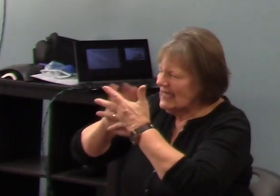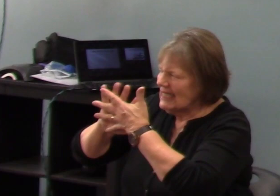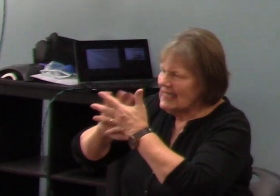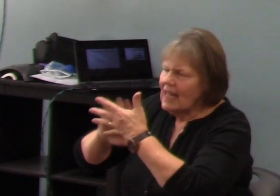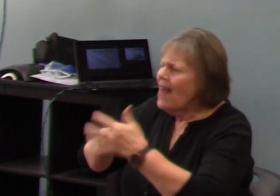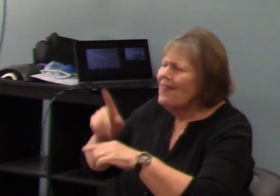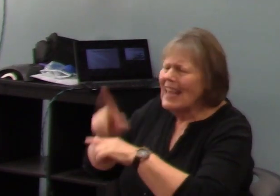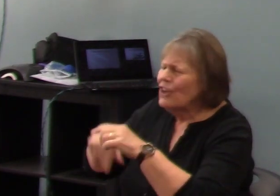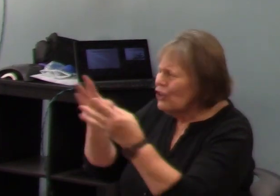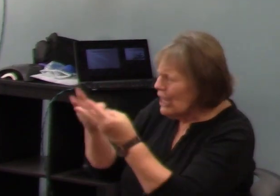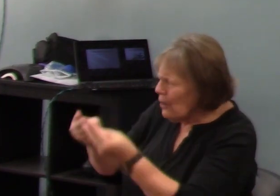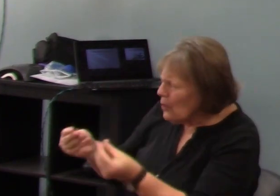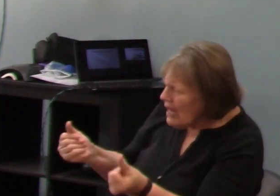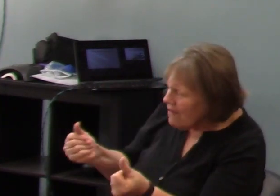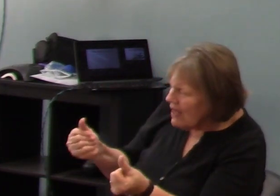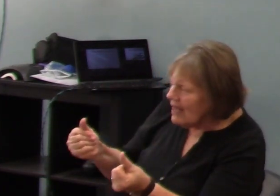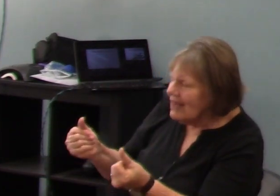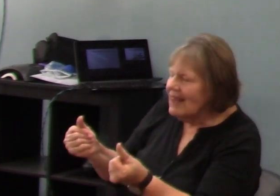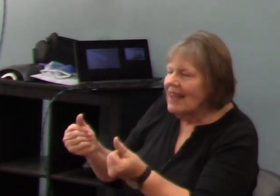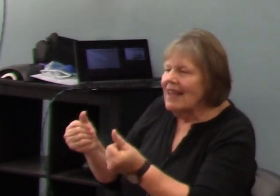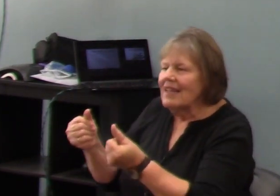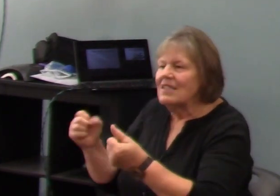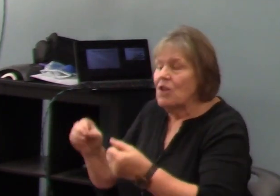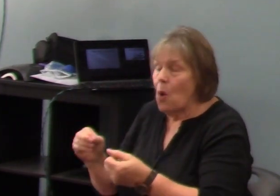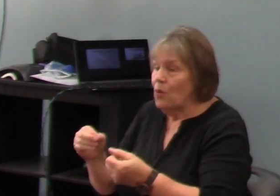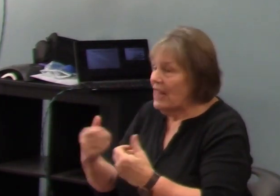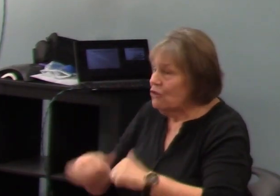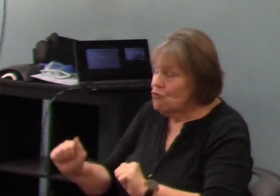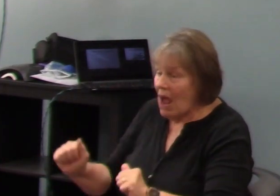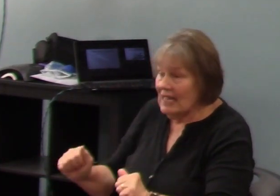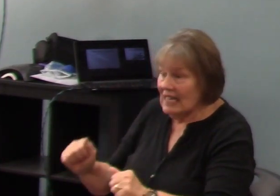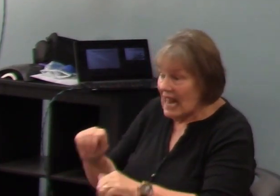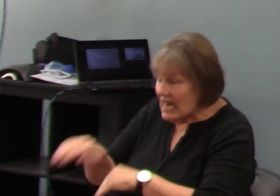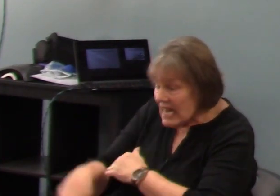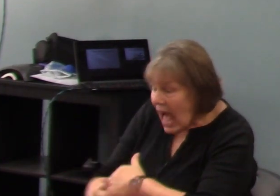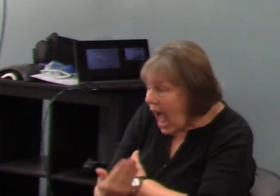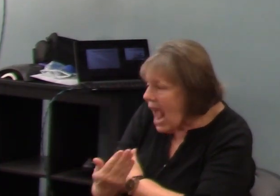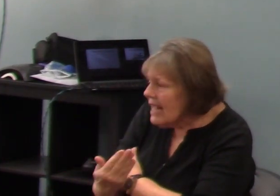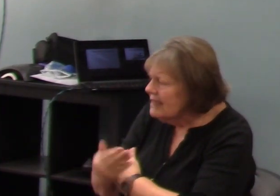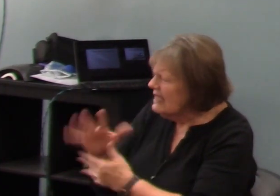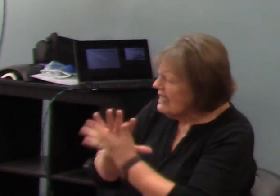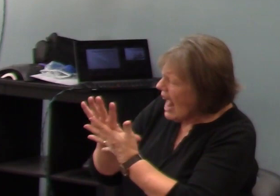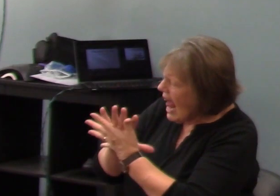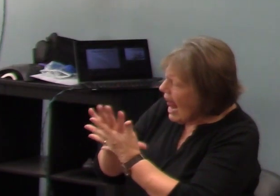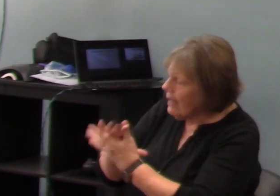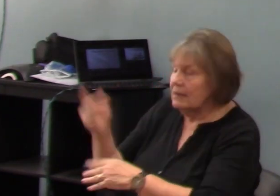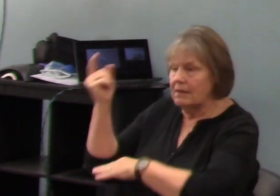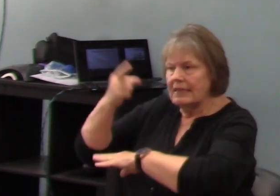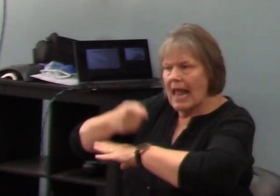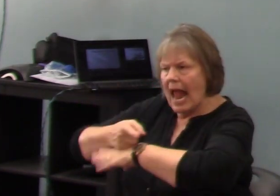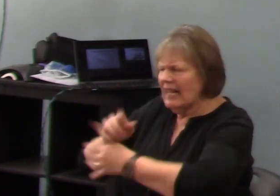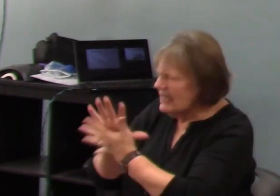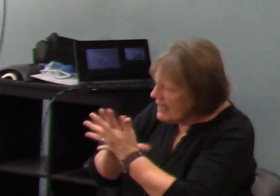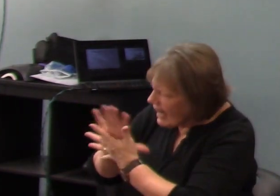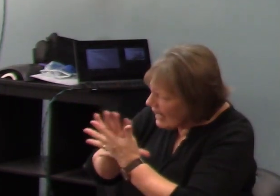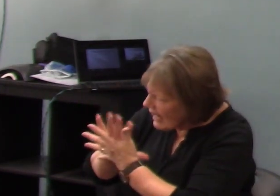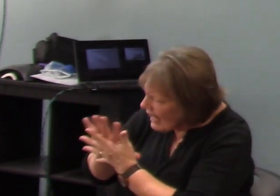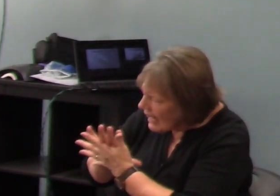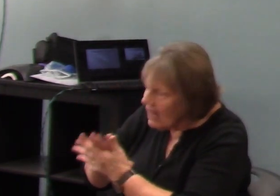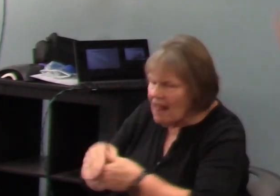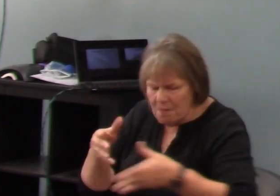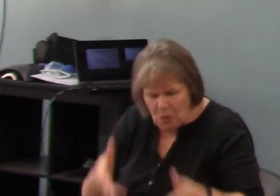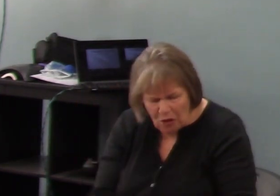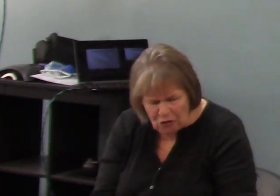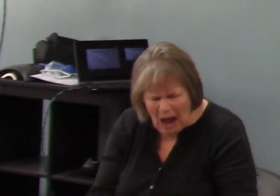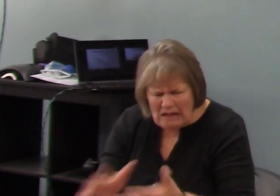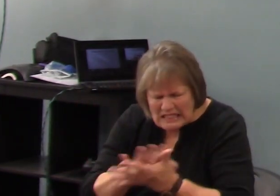really sensitive antenna. And so they tried it at night, the static is there. Tried it at day, the static is there. Everywhere they point it at the ground, the static is